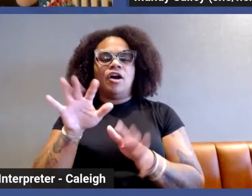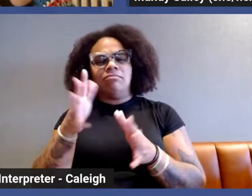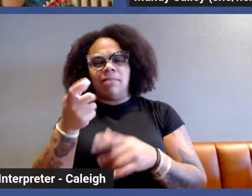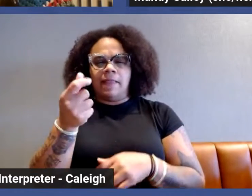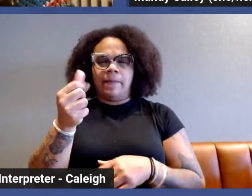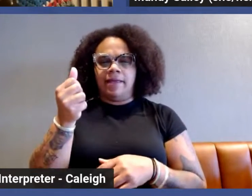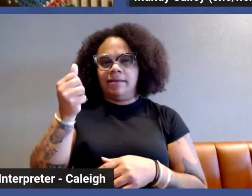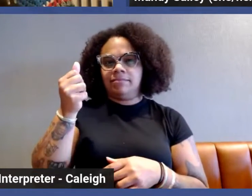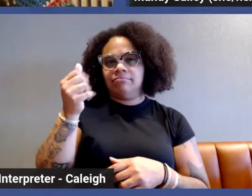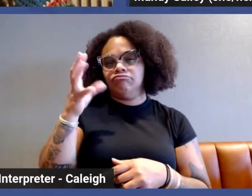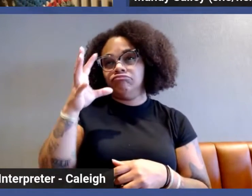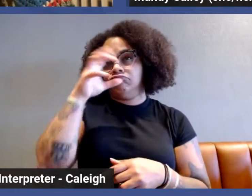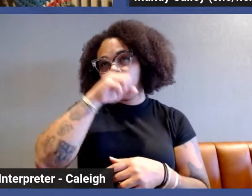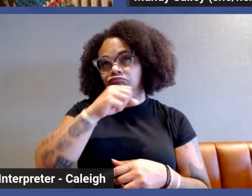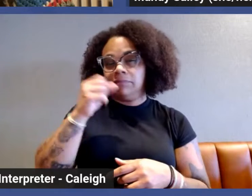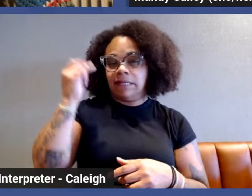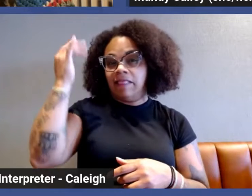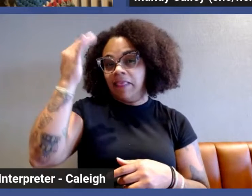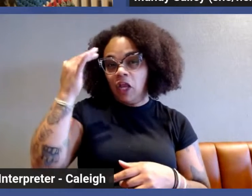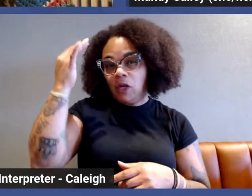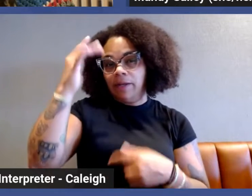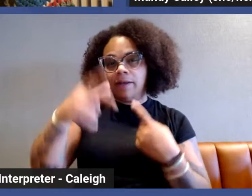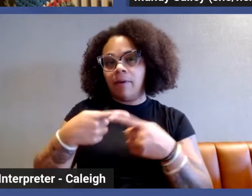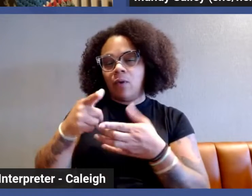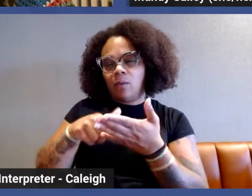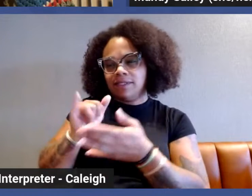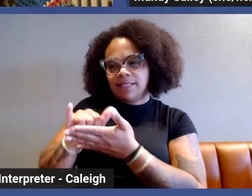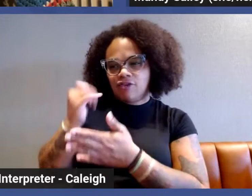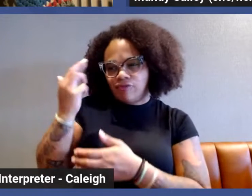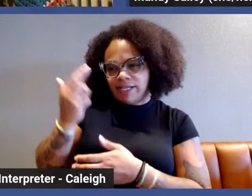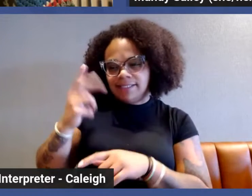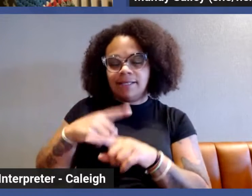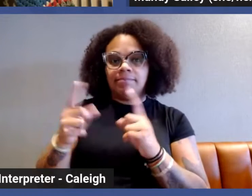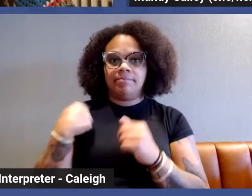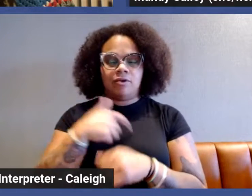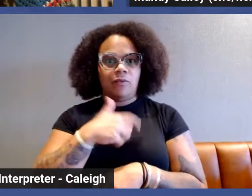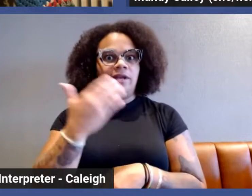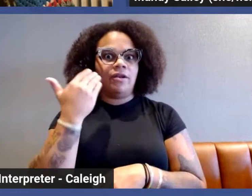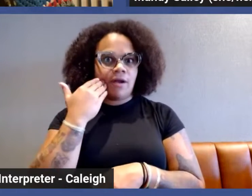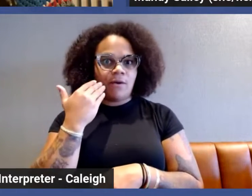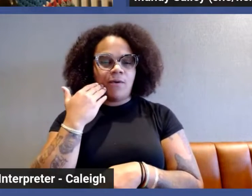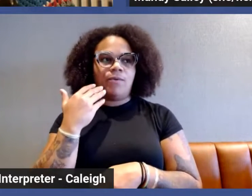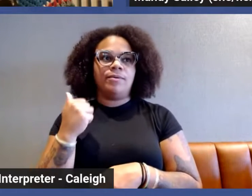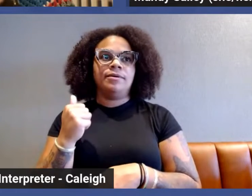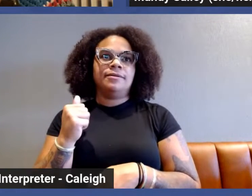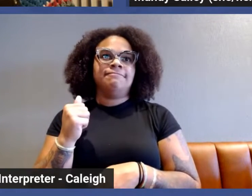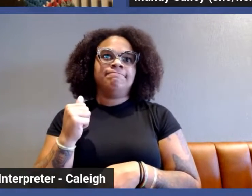the cause might be, but in some cases we know that there's sort of